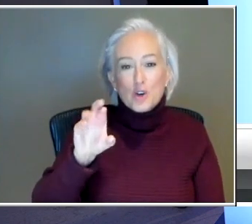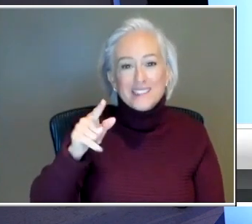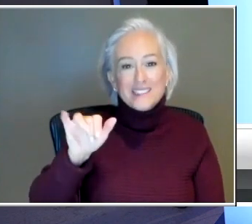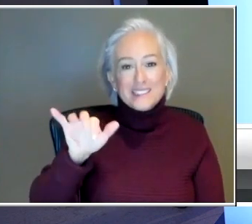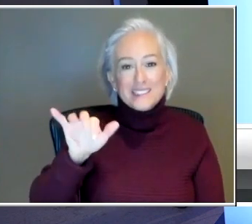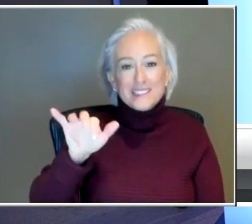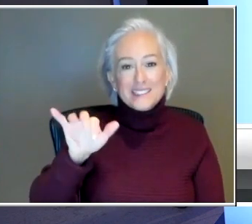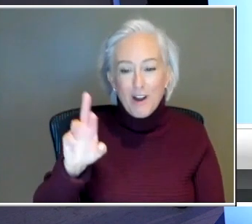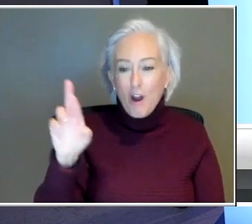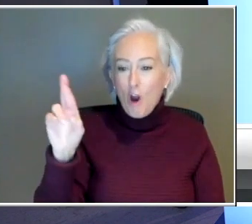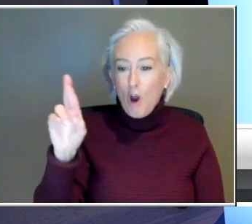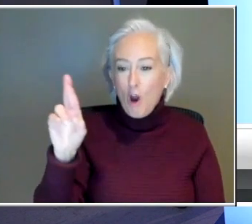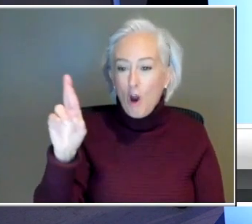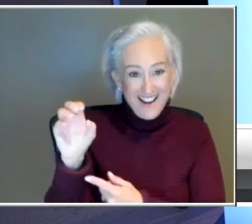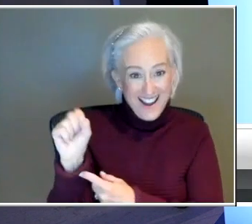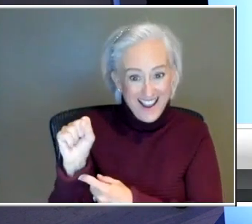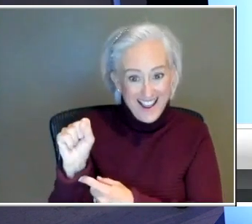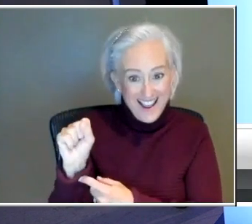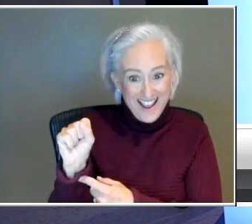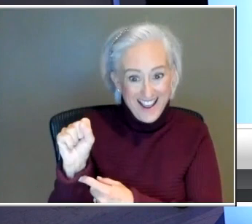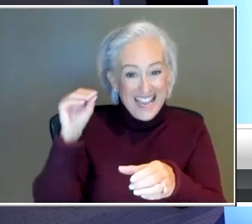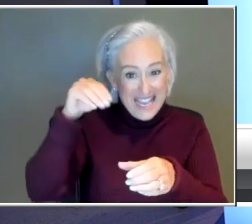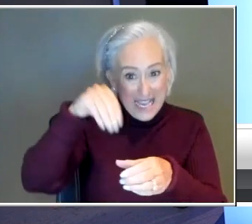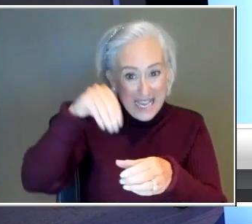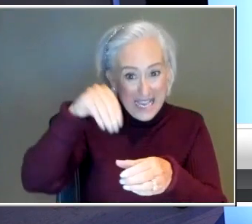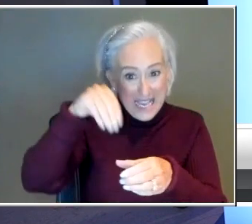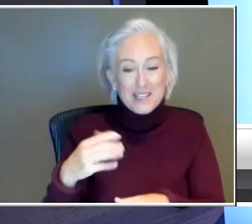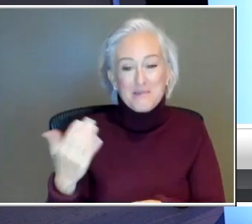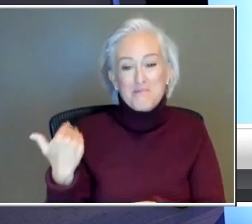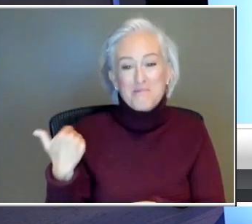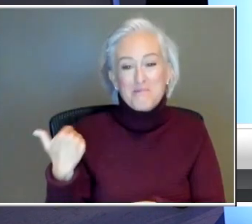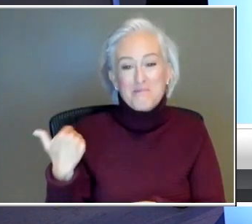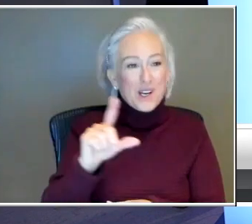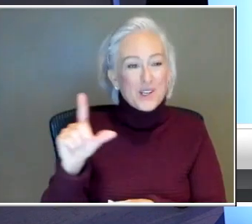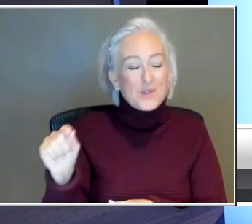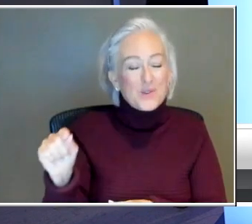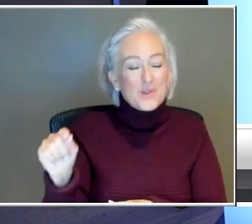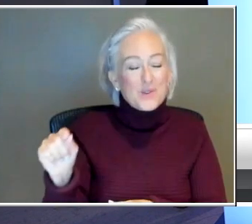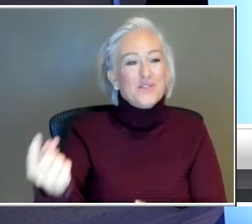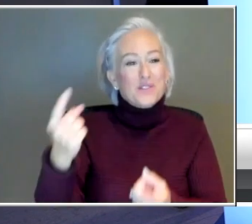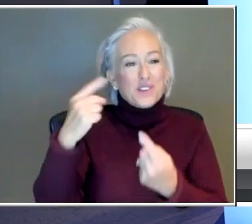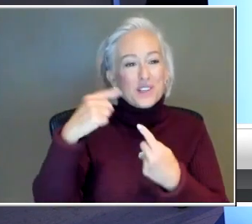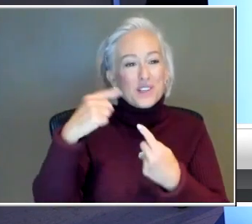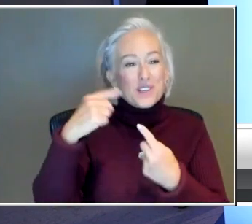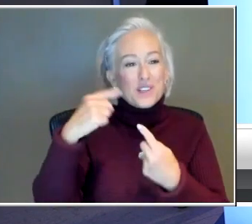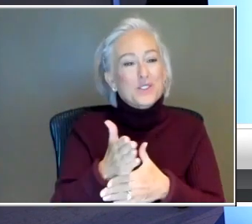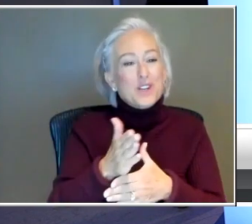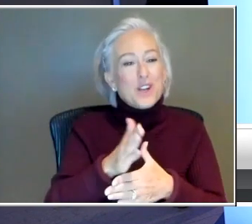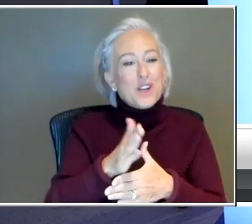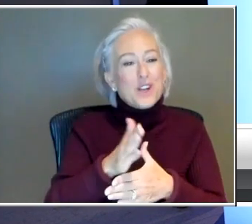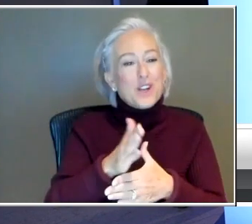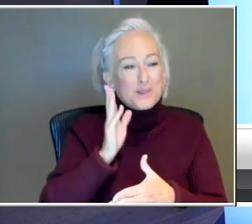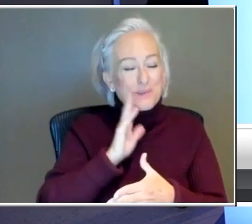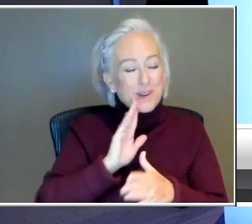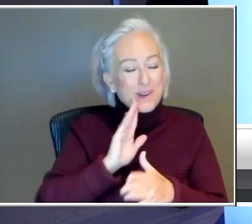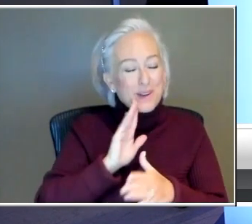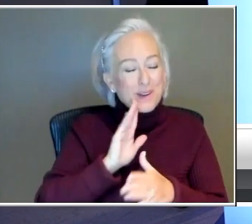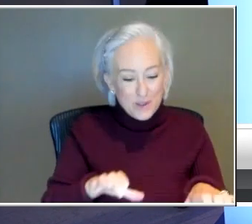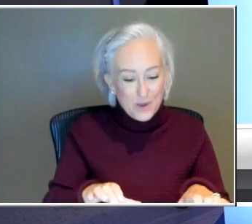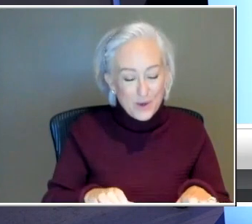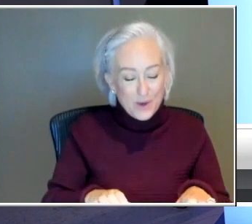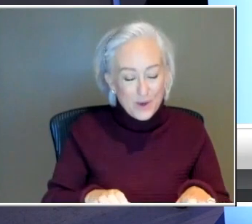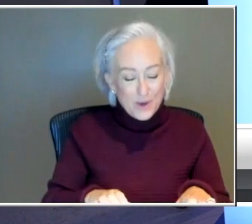morning. Good to have you, and thanks for being here to share with us your experience and how you're doing today. We also have Dr. Patrick Landazuri. He is a